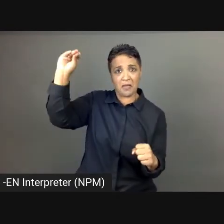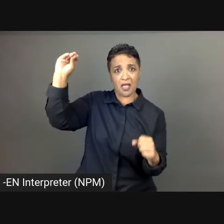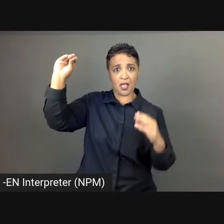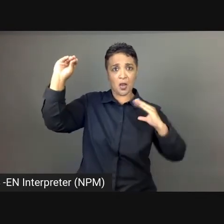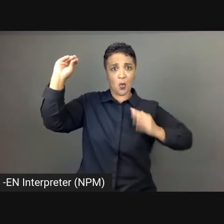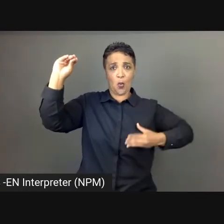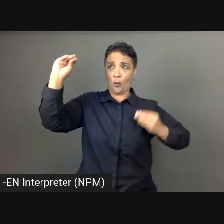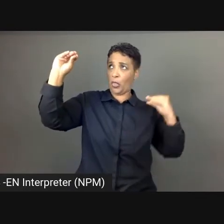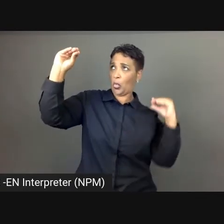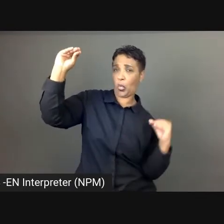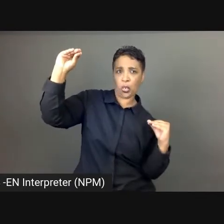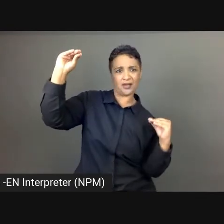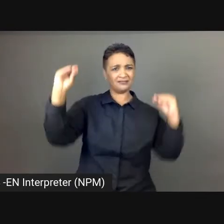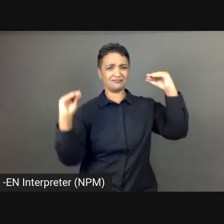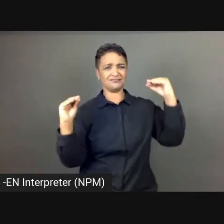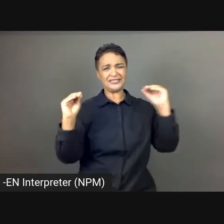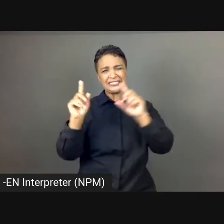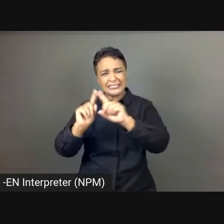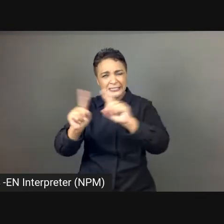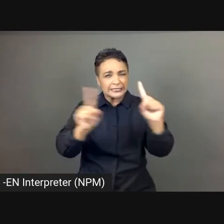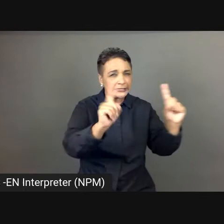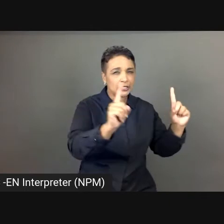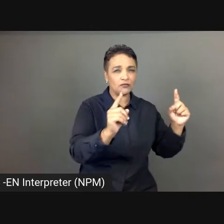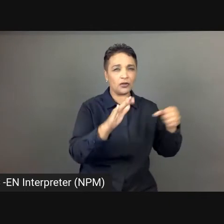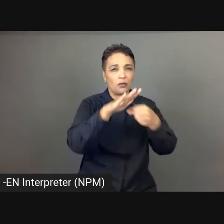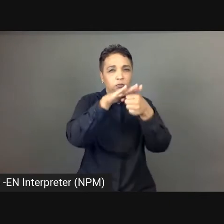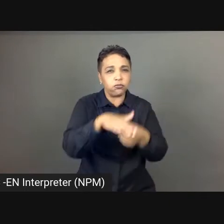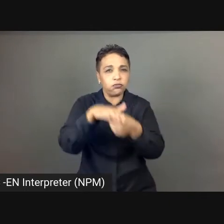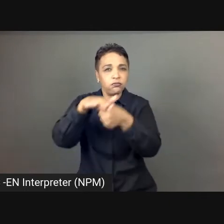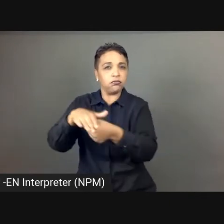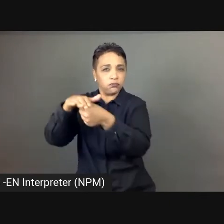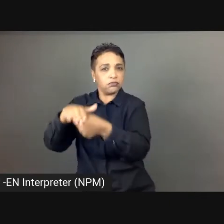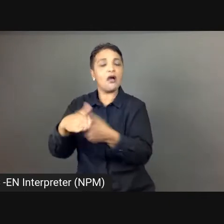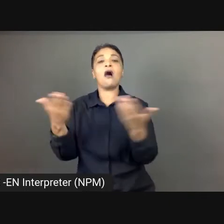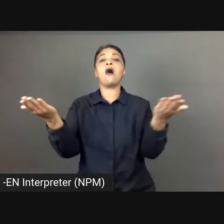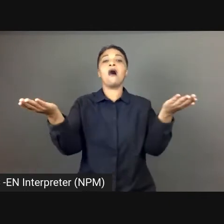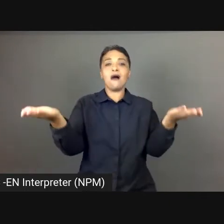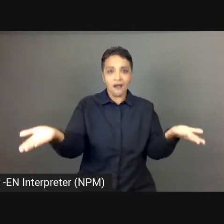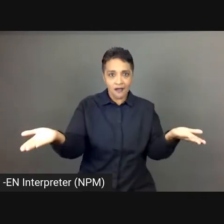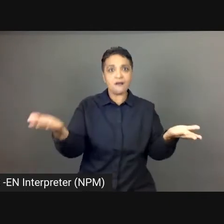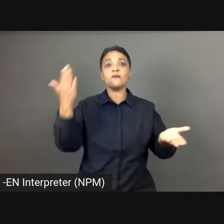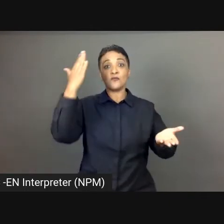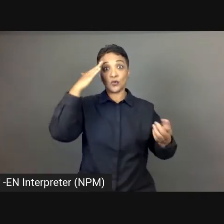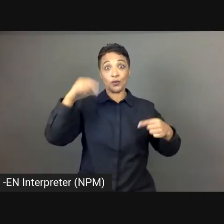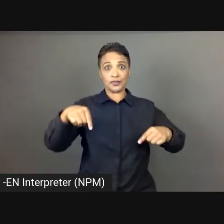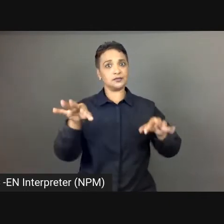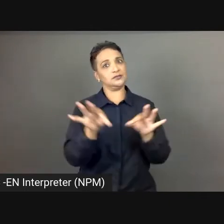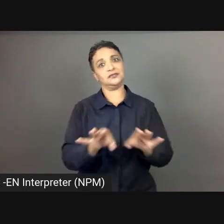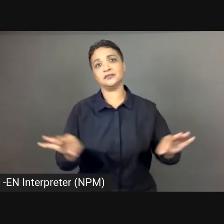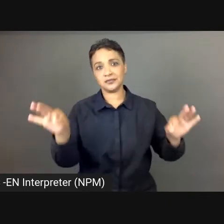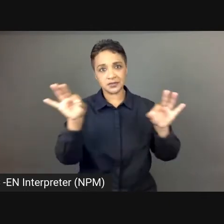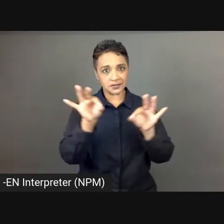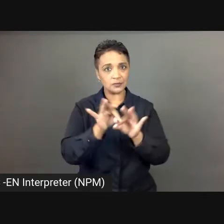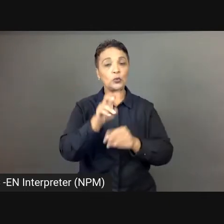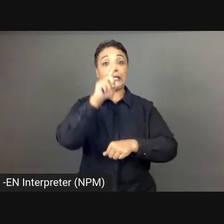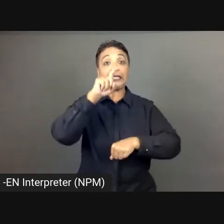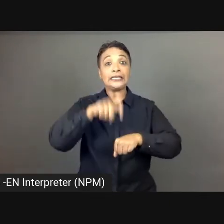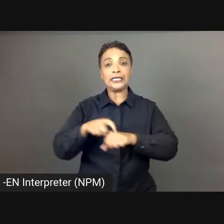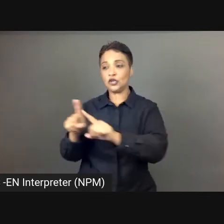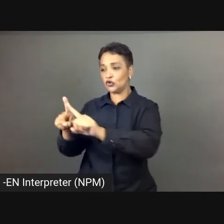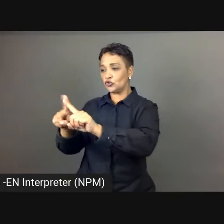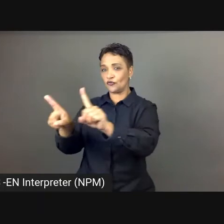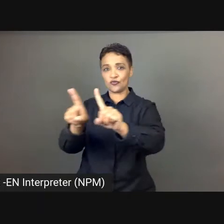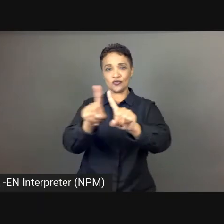rights, you name it. So it's quite obvious why it is underpinned by the direct participation of the